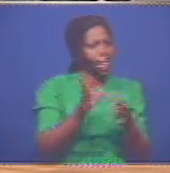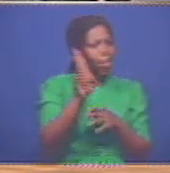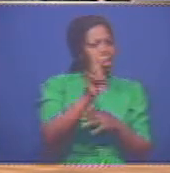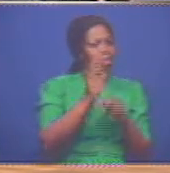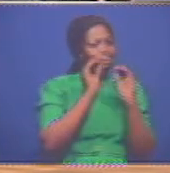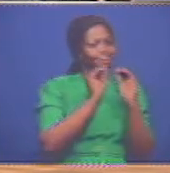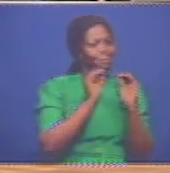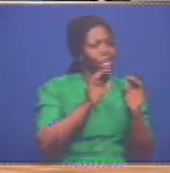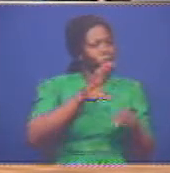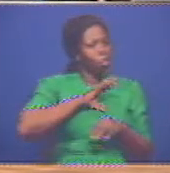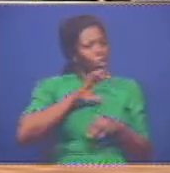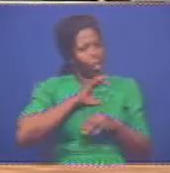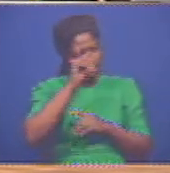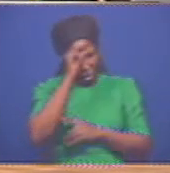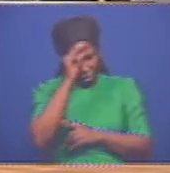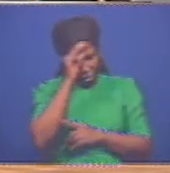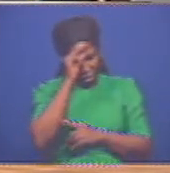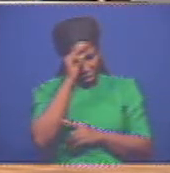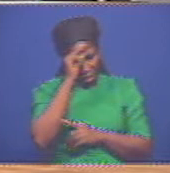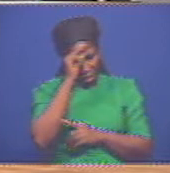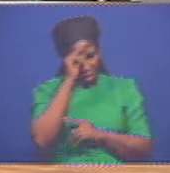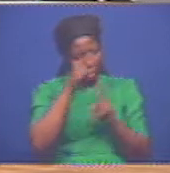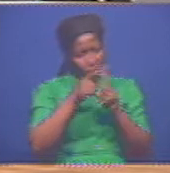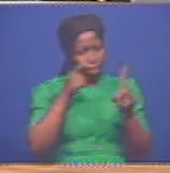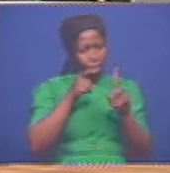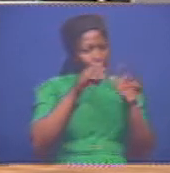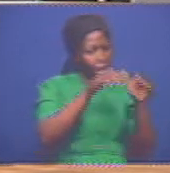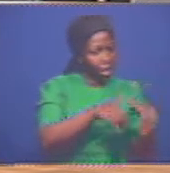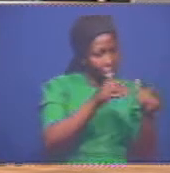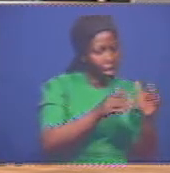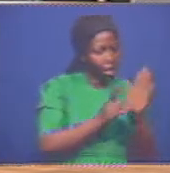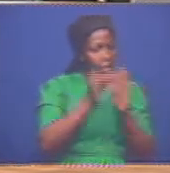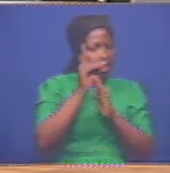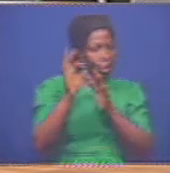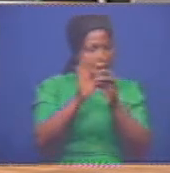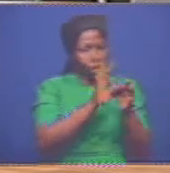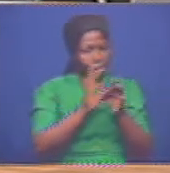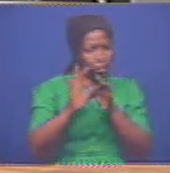are owned by the government, from the Agricultural Development Corporation